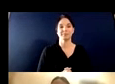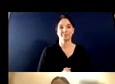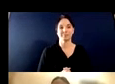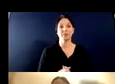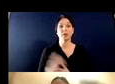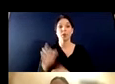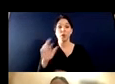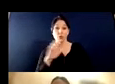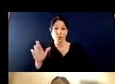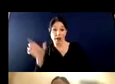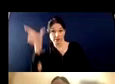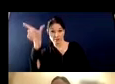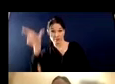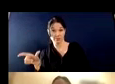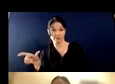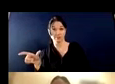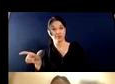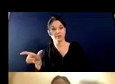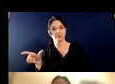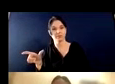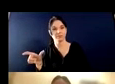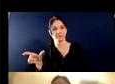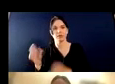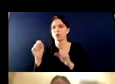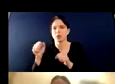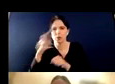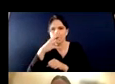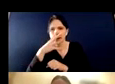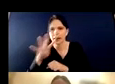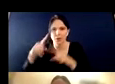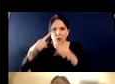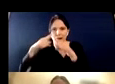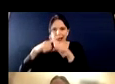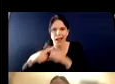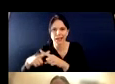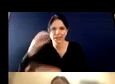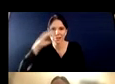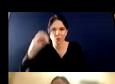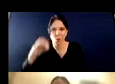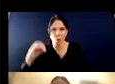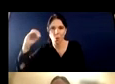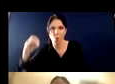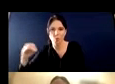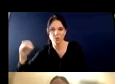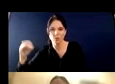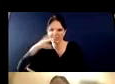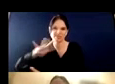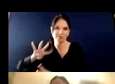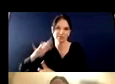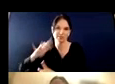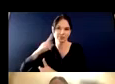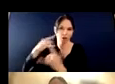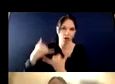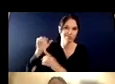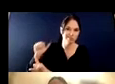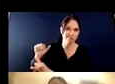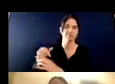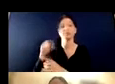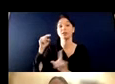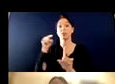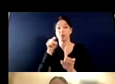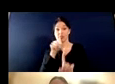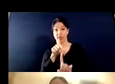right, this audiogram, you can ignore these X's and O's for now, but this audiogram is what is referred to as